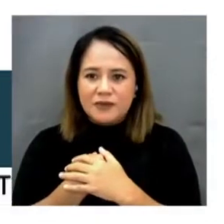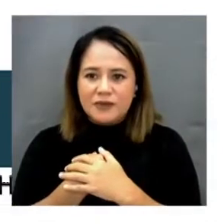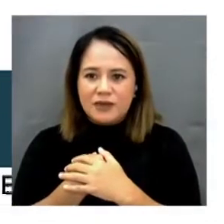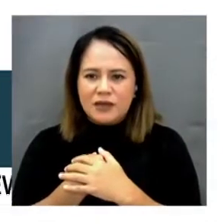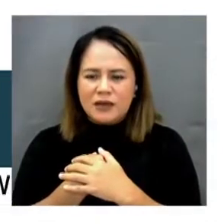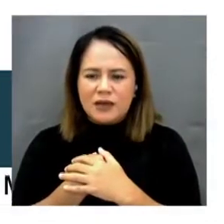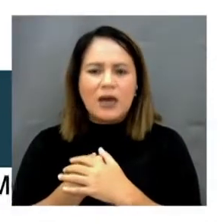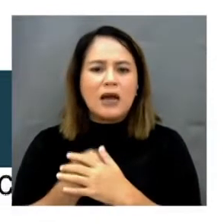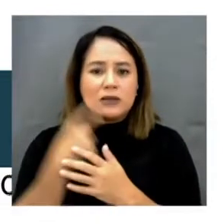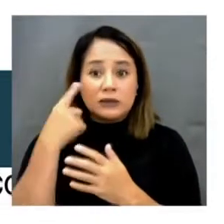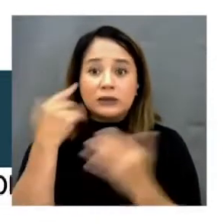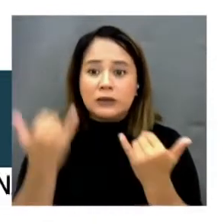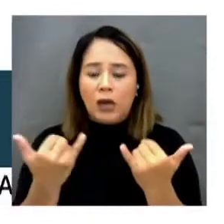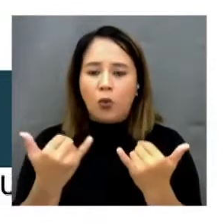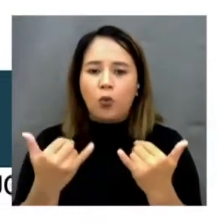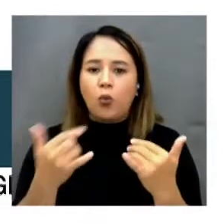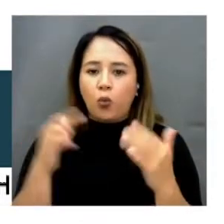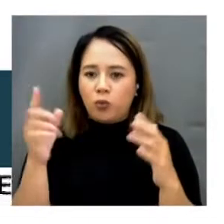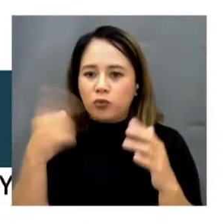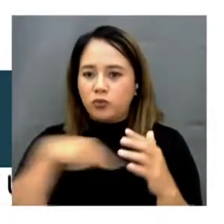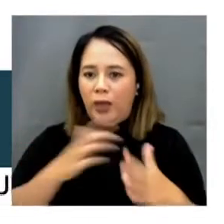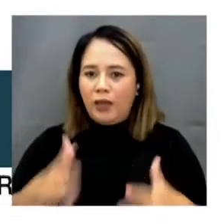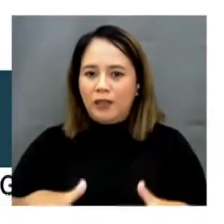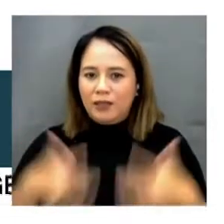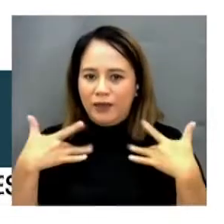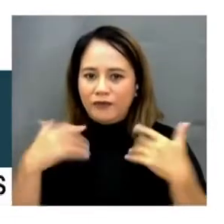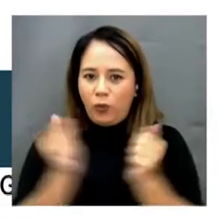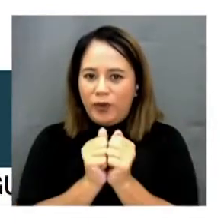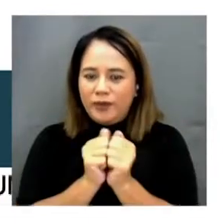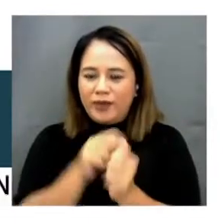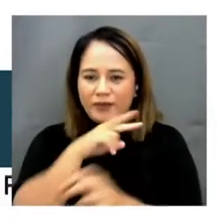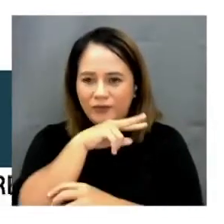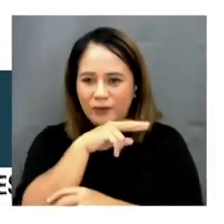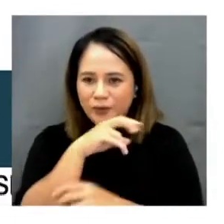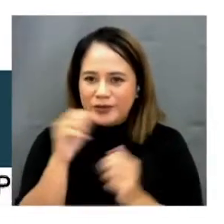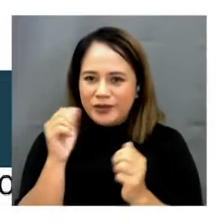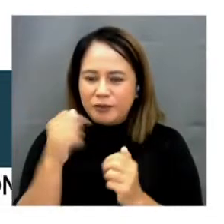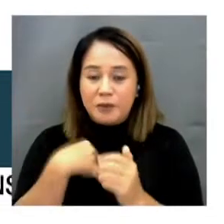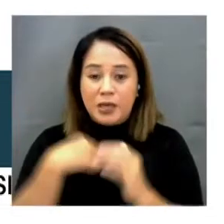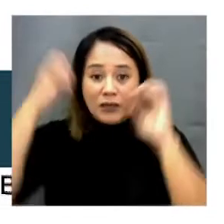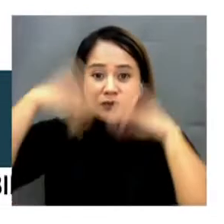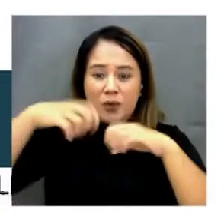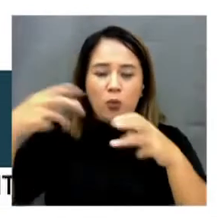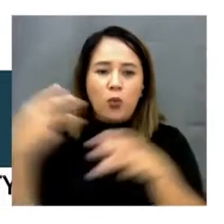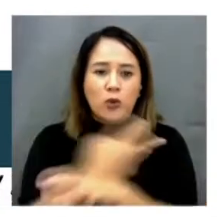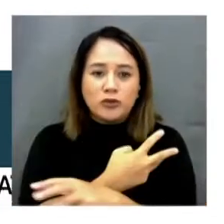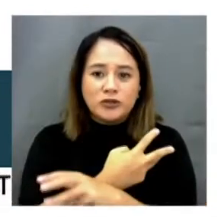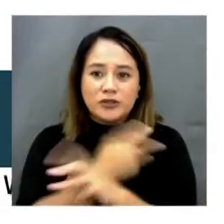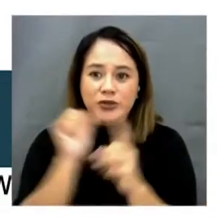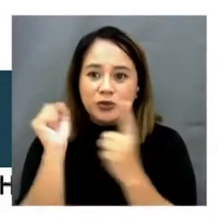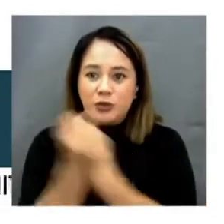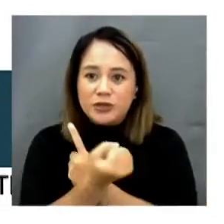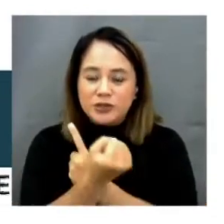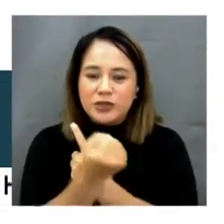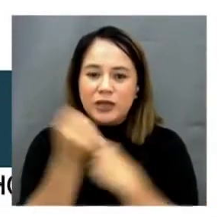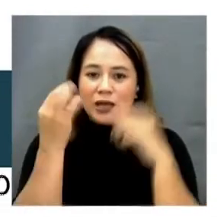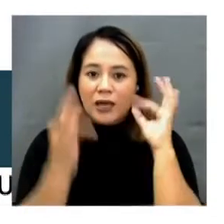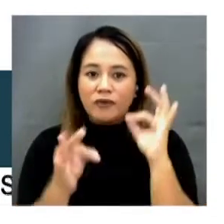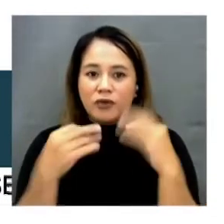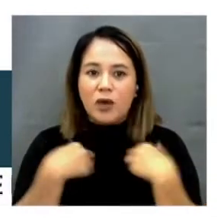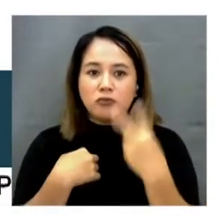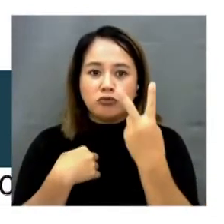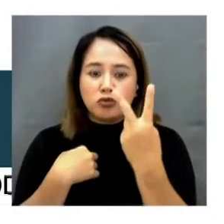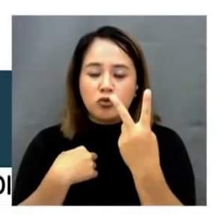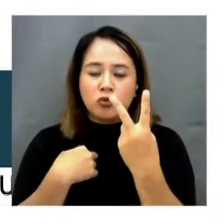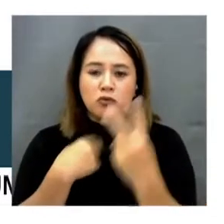I think we're right now living with the virus. I was expecting a worst case scenario given that we have two primary vaccines.